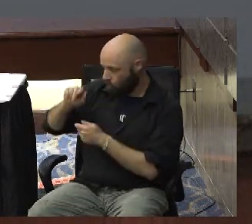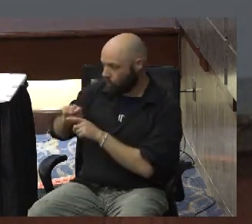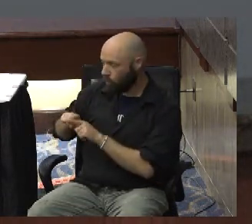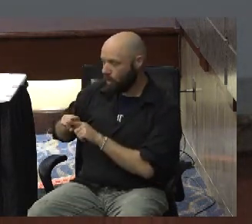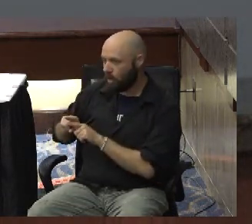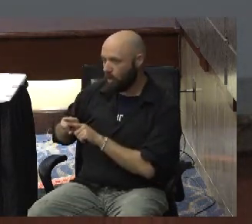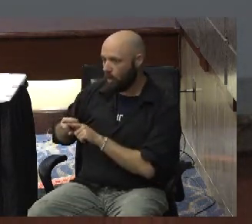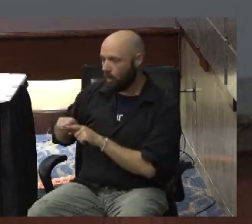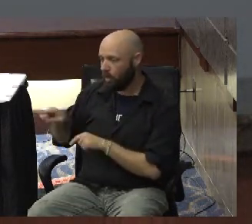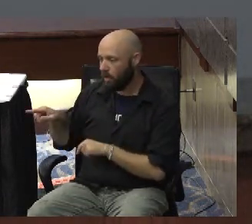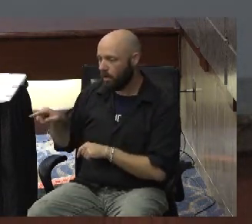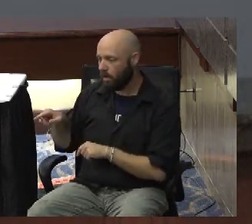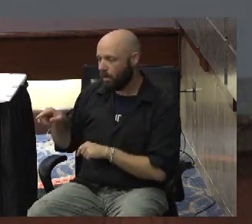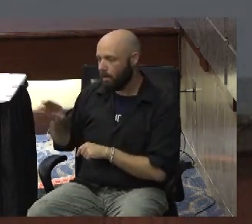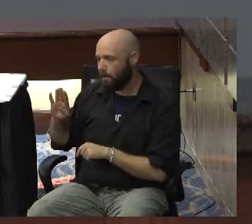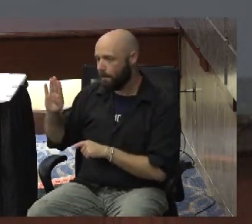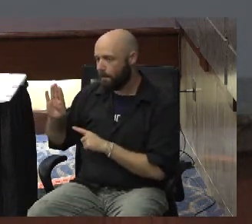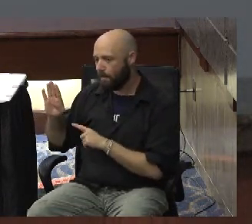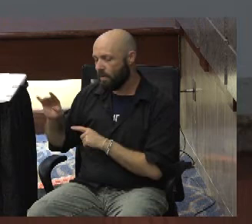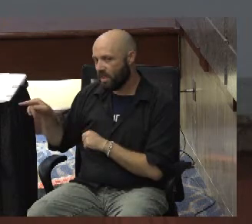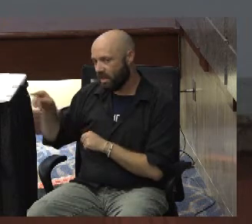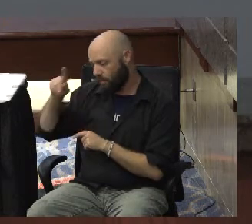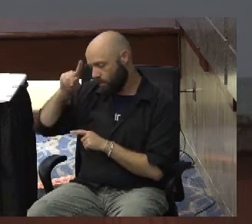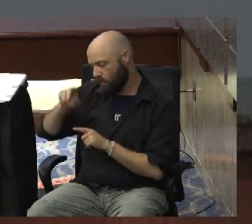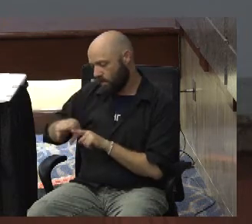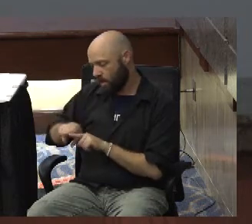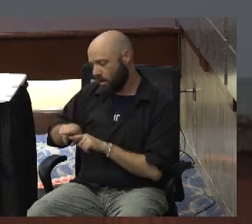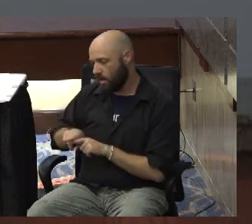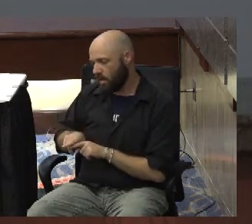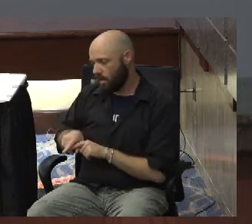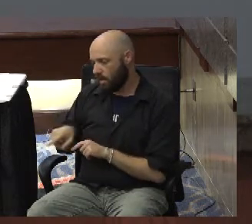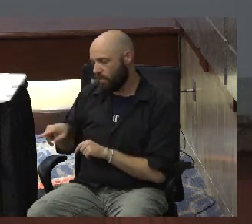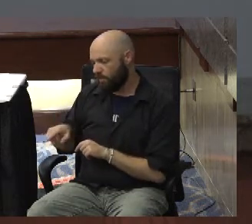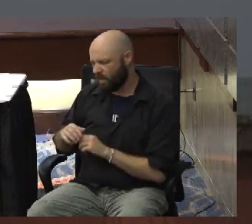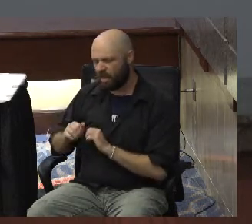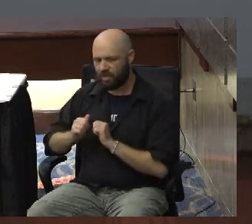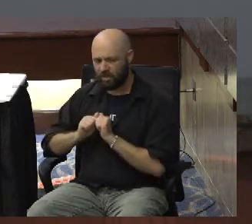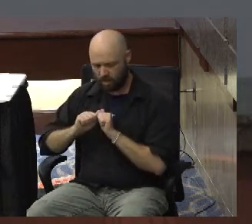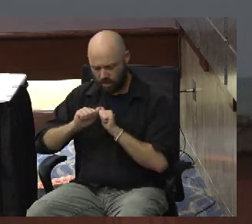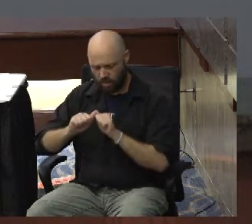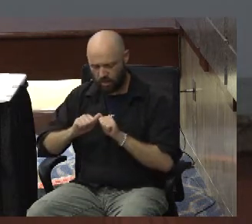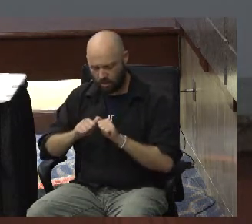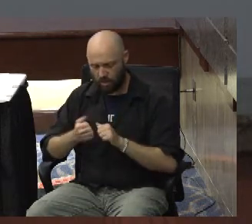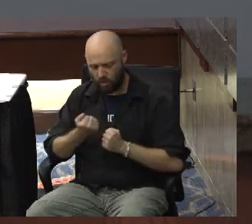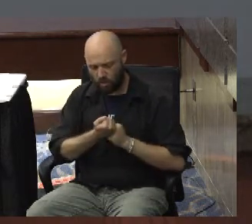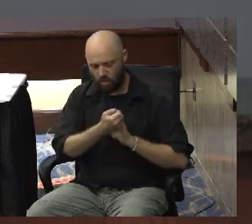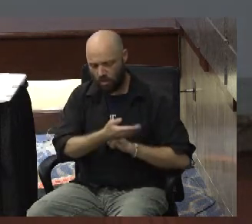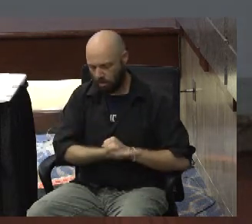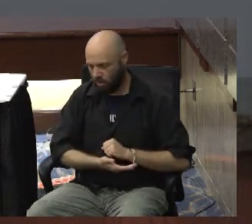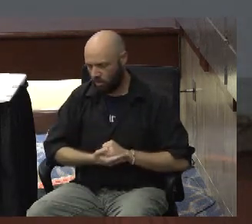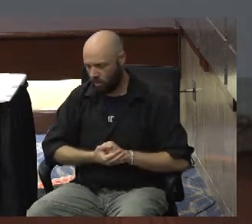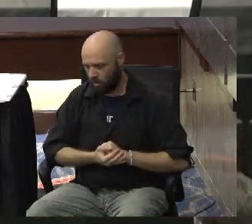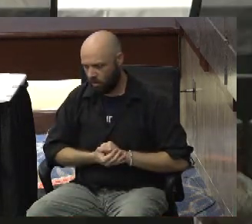them here and keep making those Snickers bars. We love them. So I'm supportive of this.